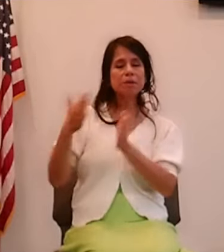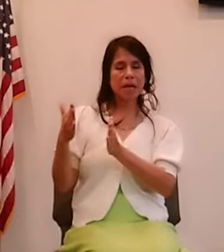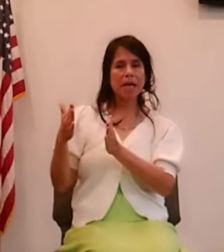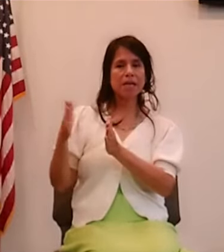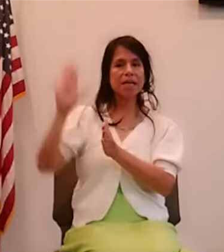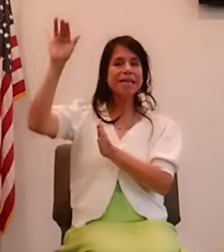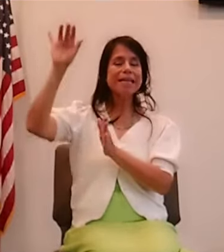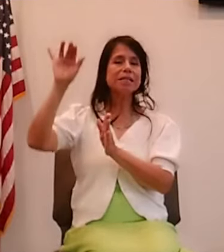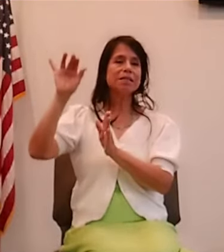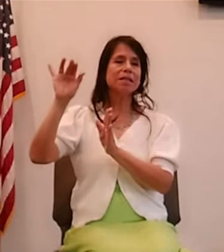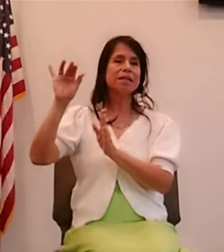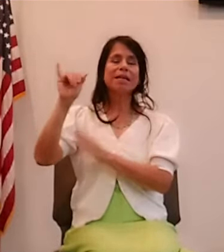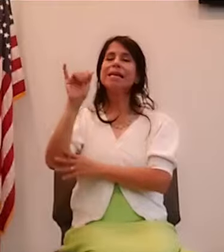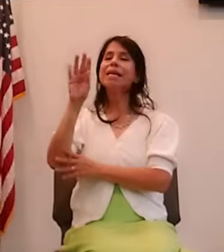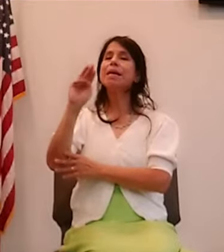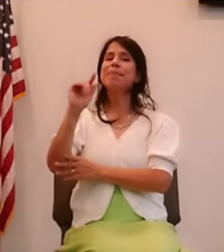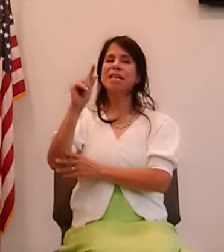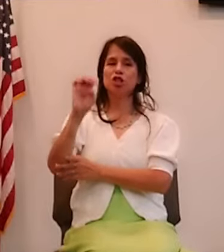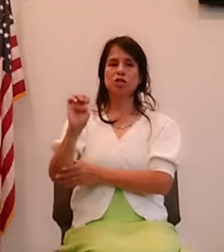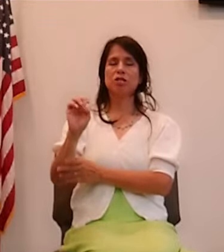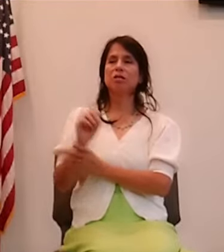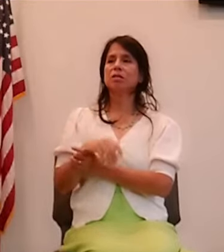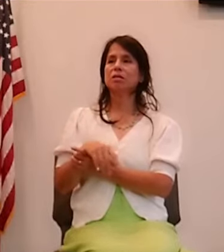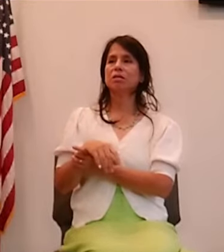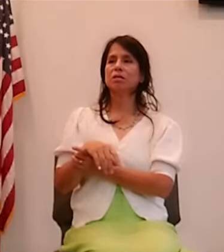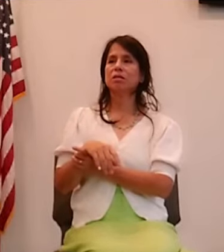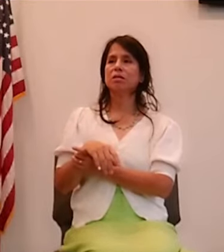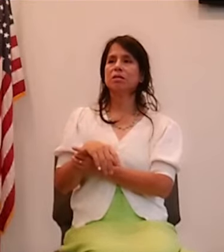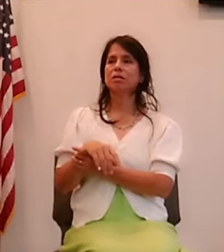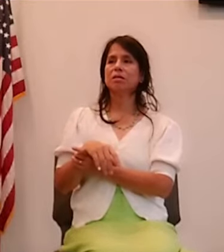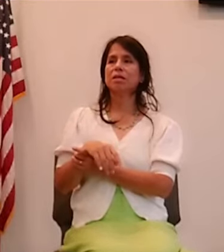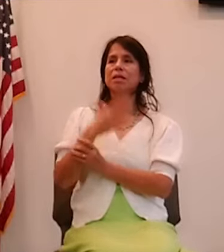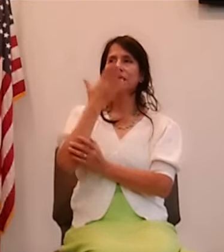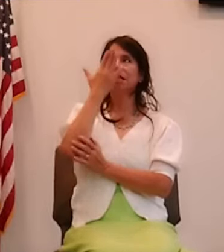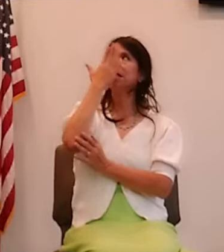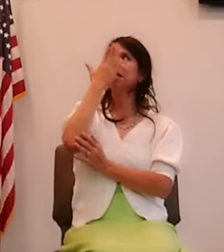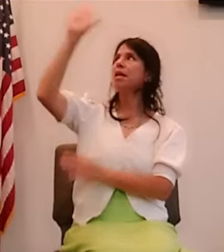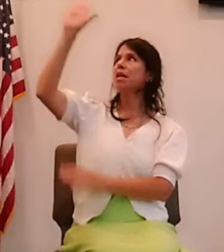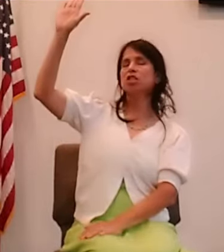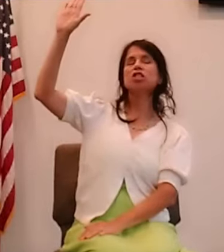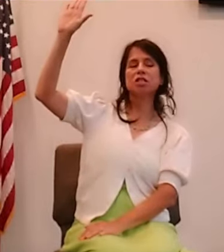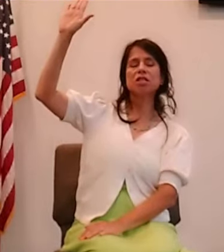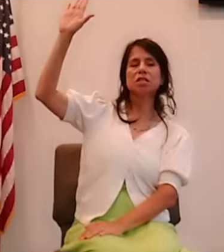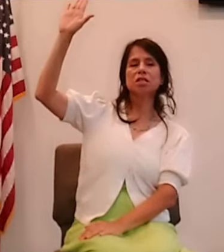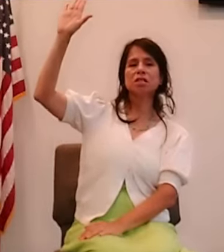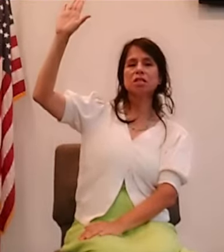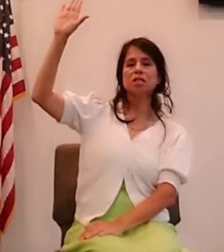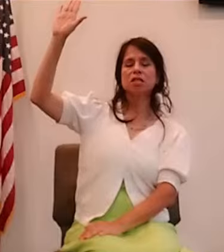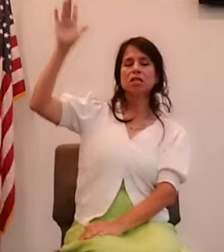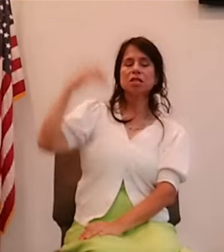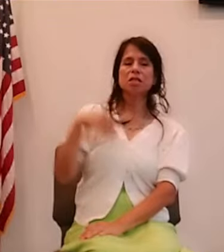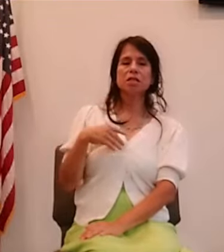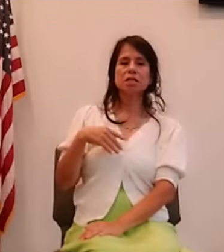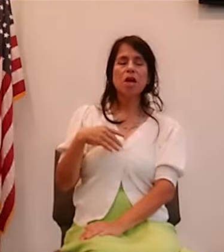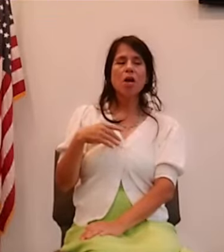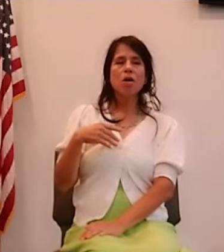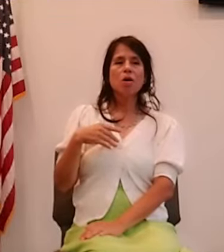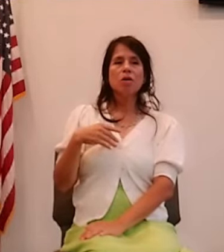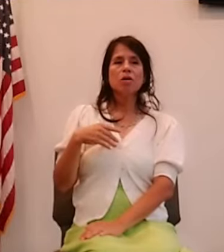Christ. And so we as believers have an understanding of these trials,